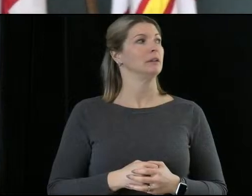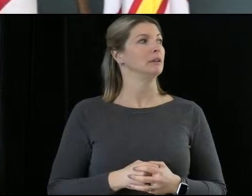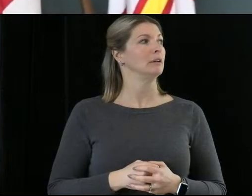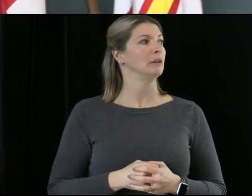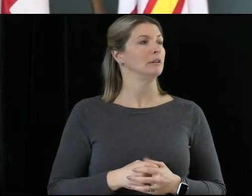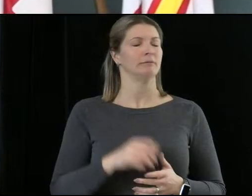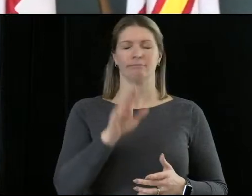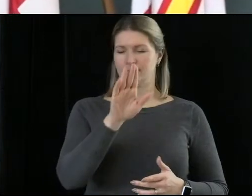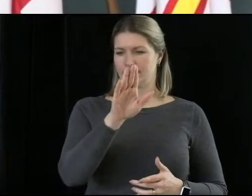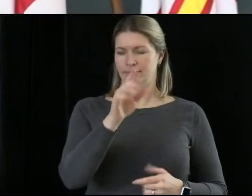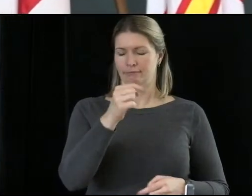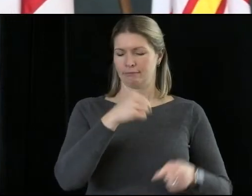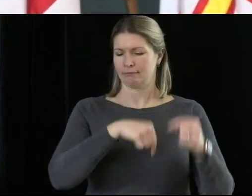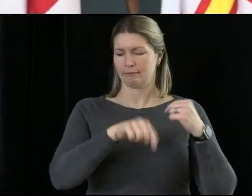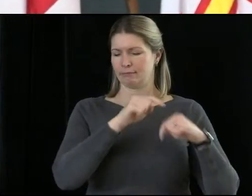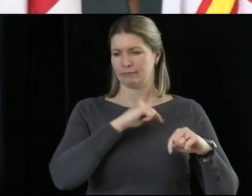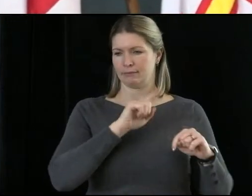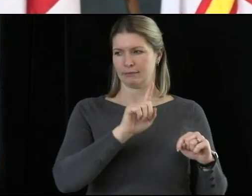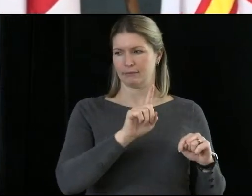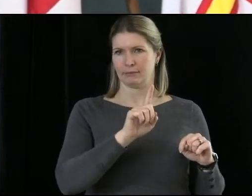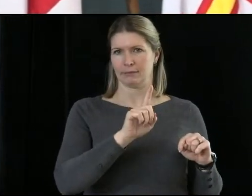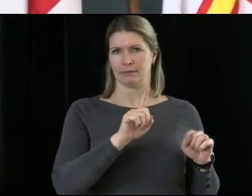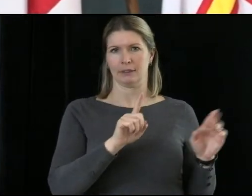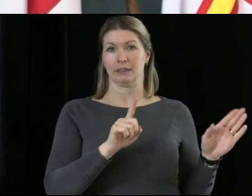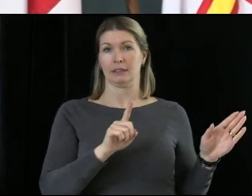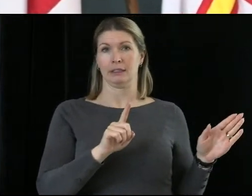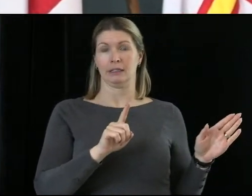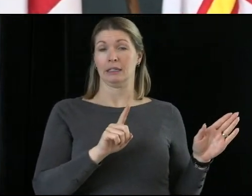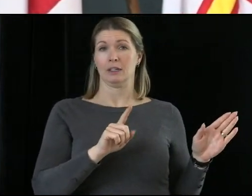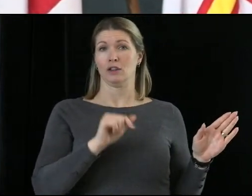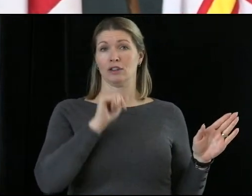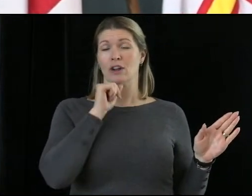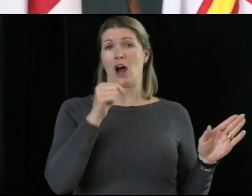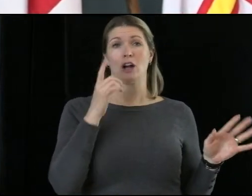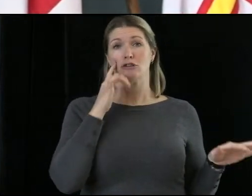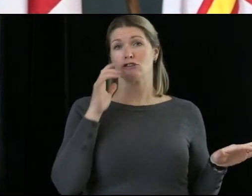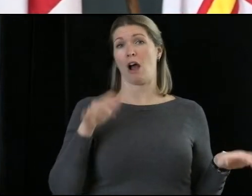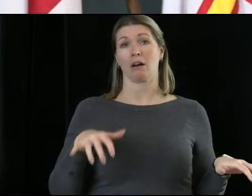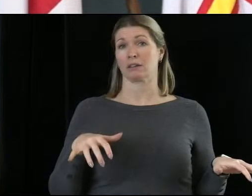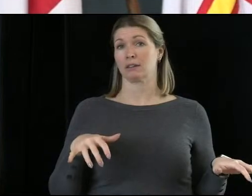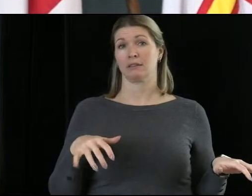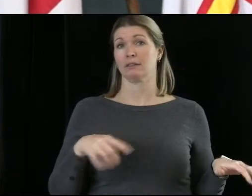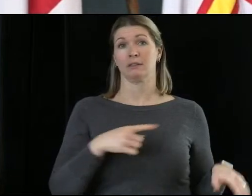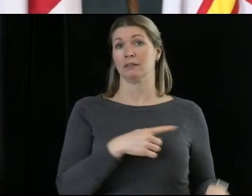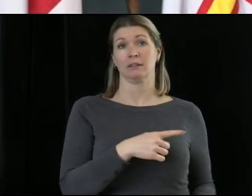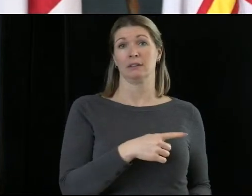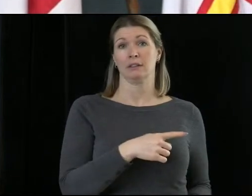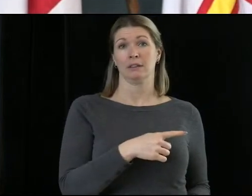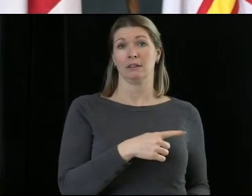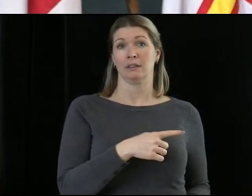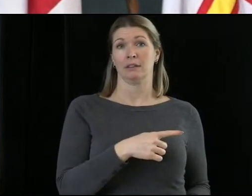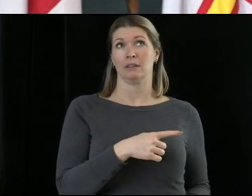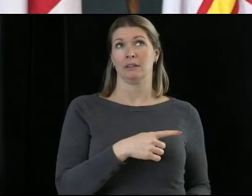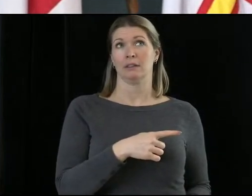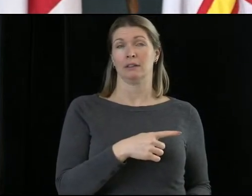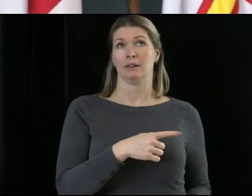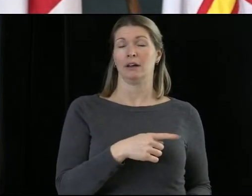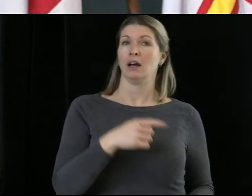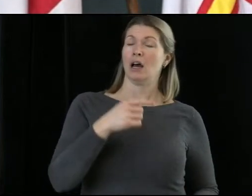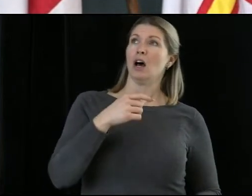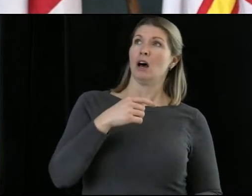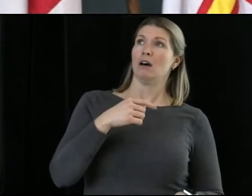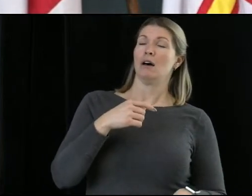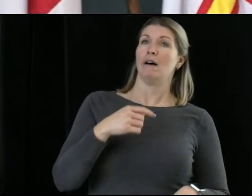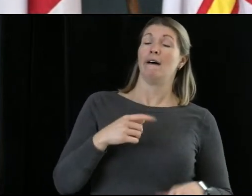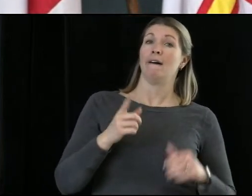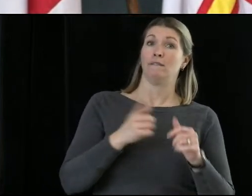actually before I get into that, this was not a shocking thing. It was astounding, but I had